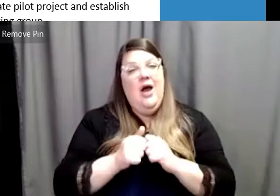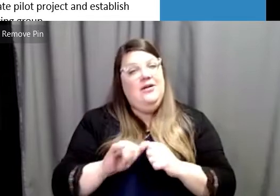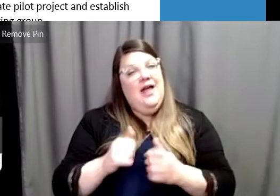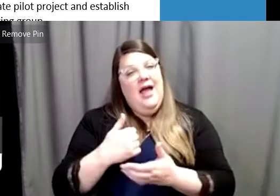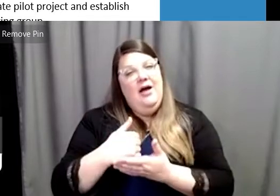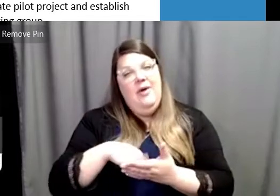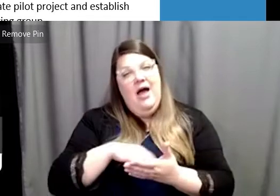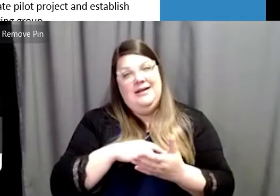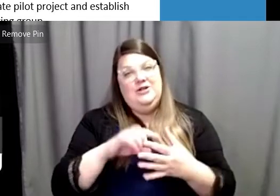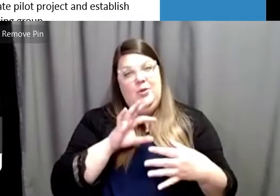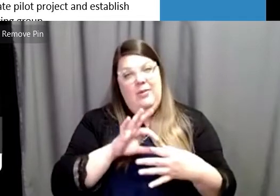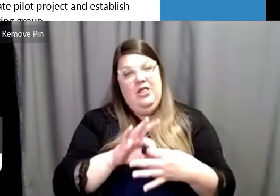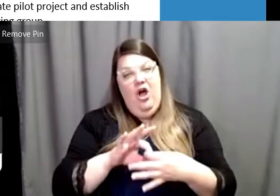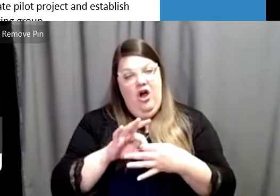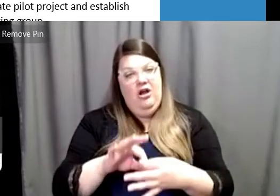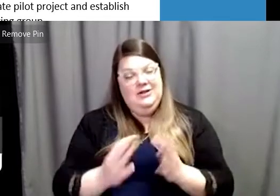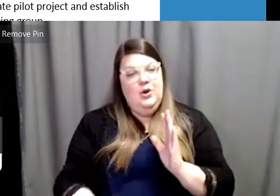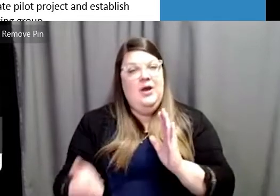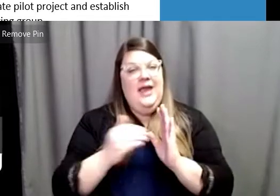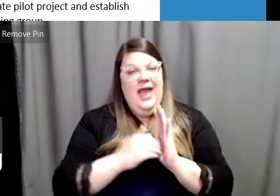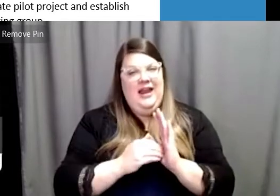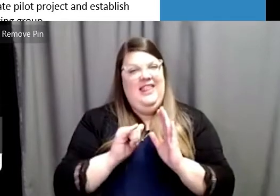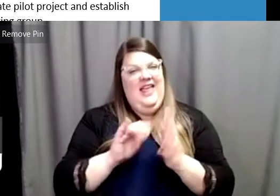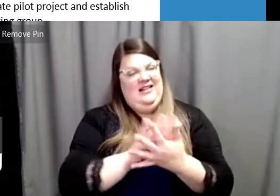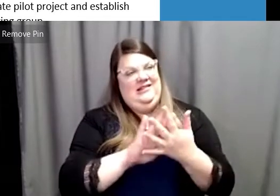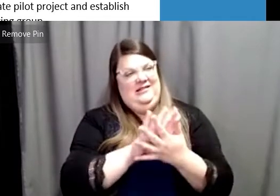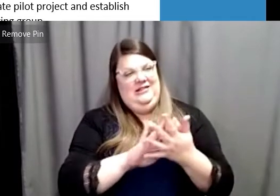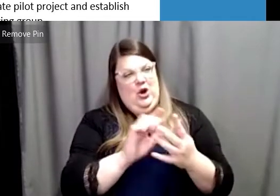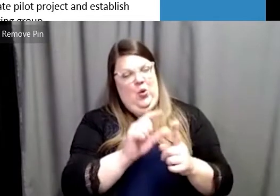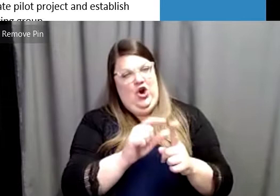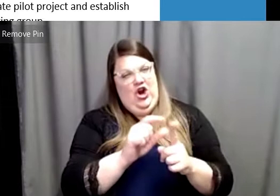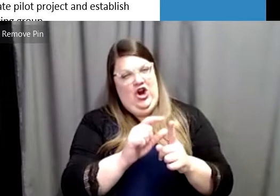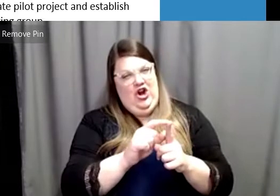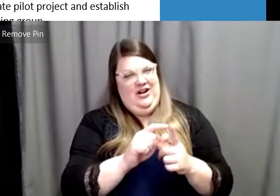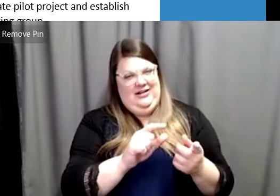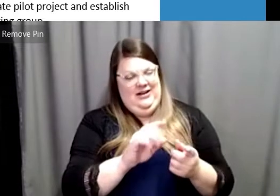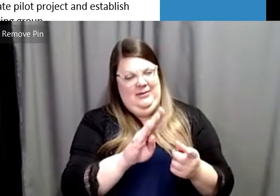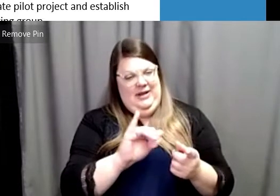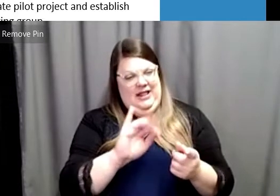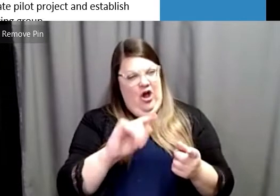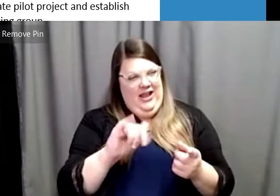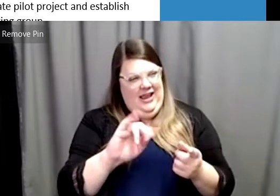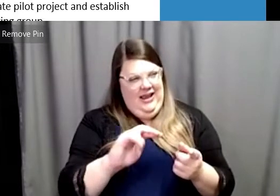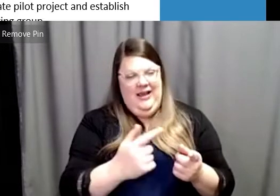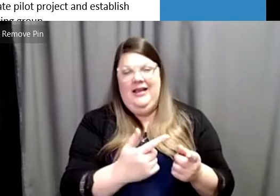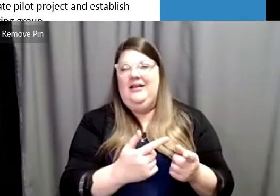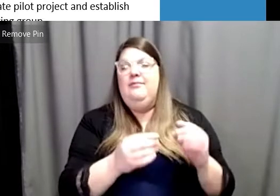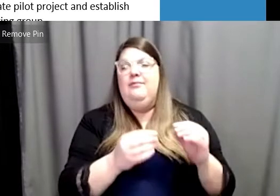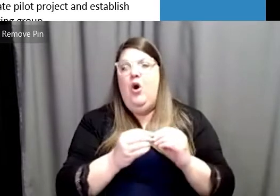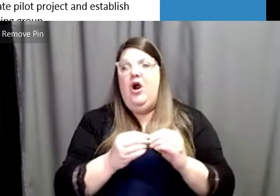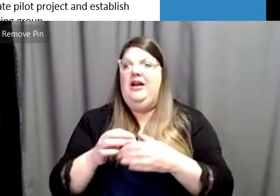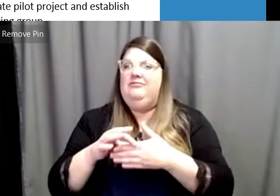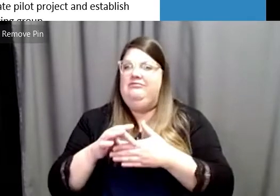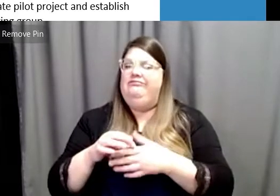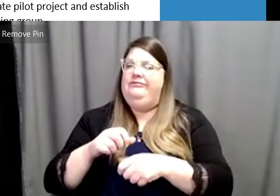belong? Again, bringing the elusive word of belonging into a more concrete